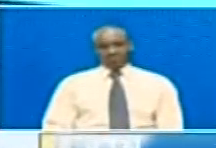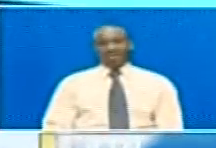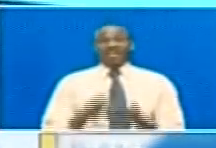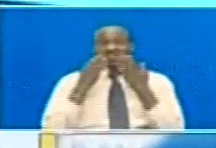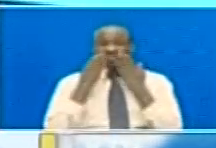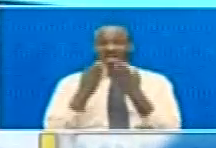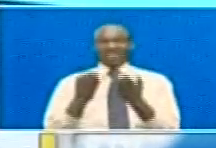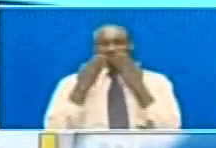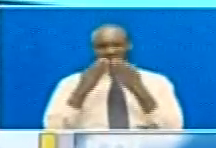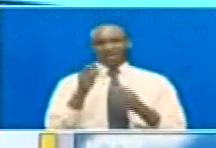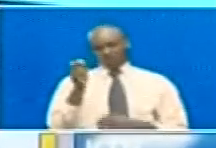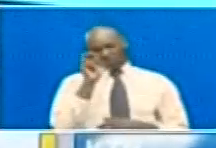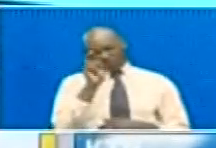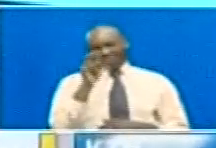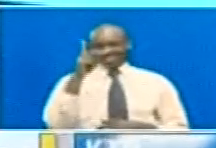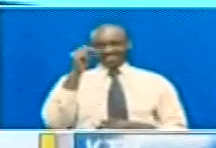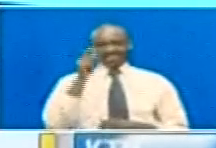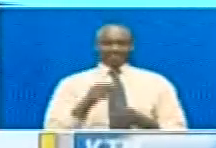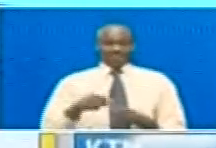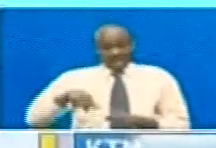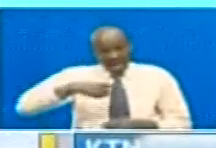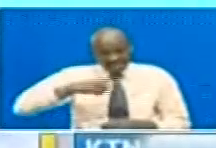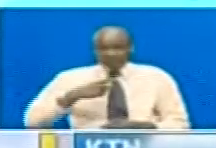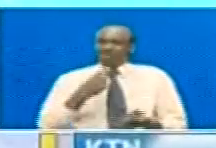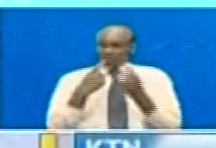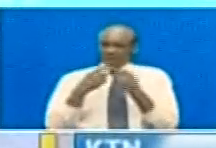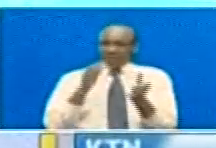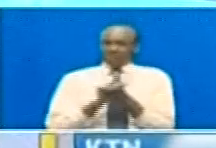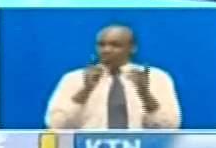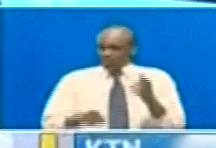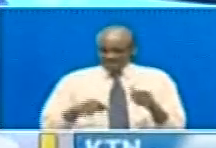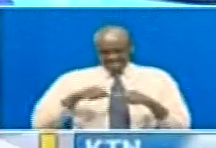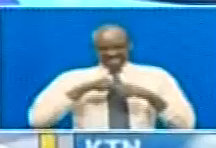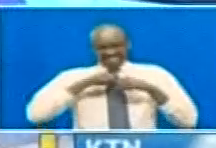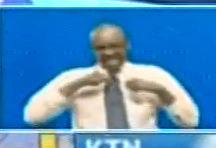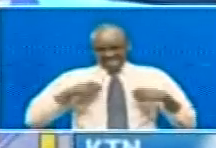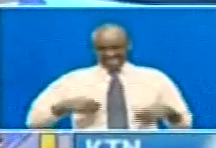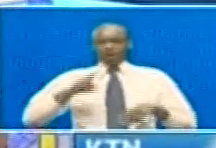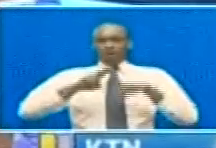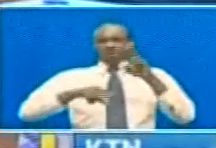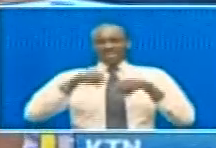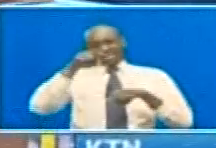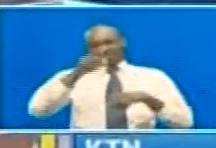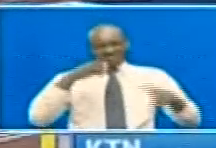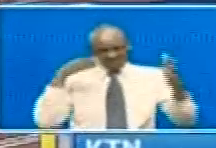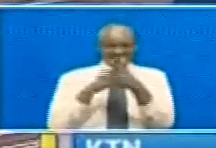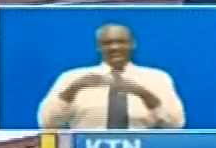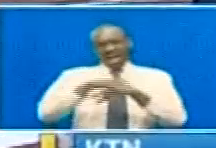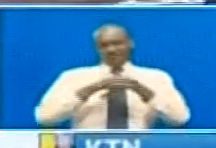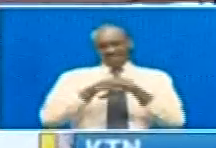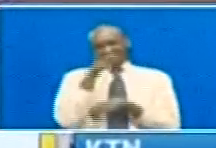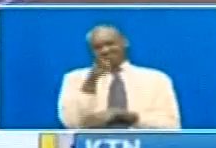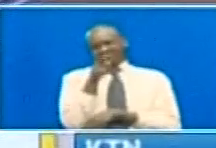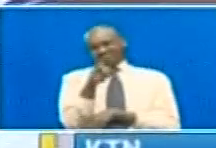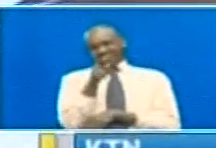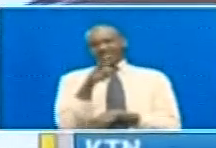Thank you for staying with KTN Prime. Now, we're talking about a restaurant that does not admit Africans after 5 p.m. It's in Nairobi's Kilimani